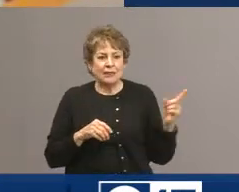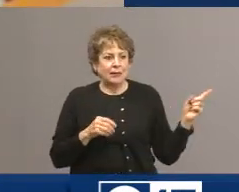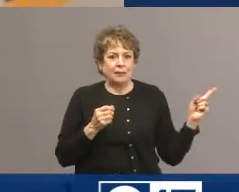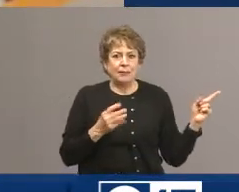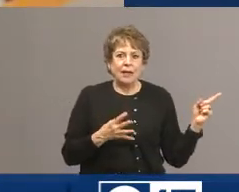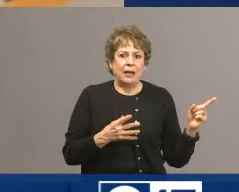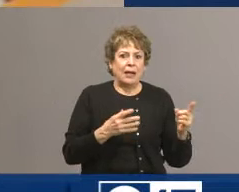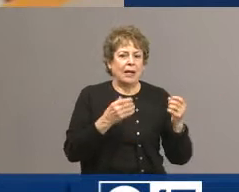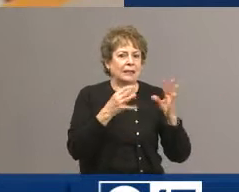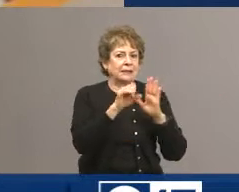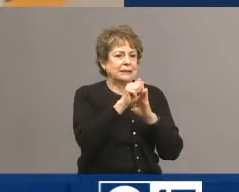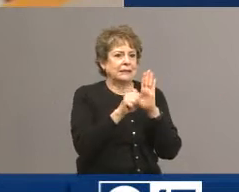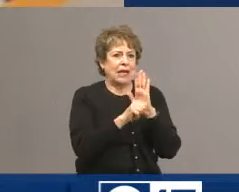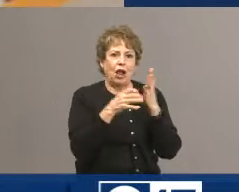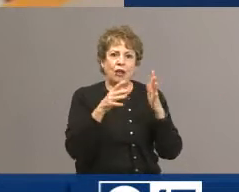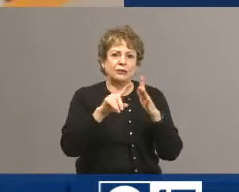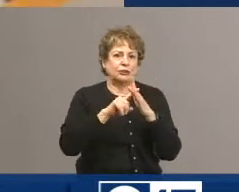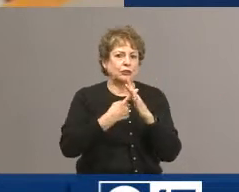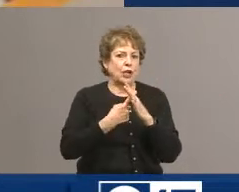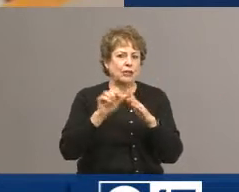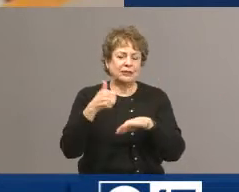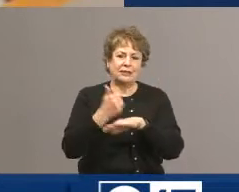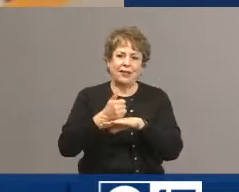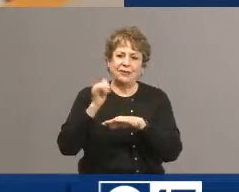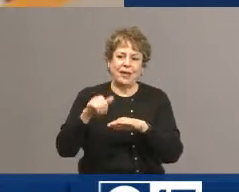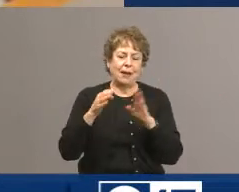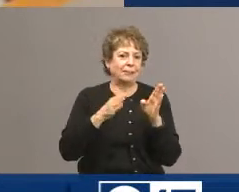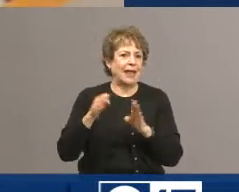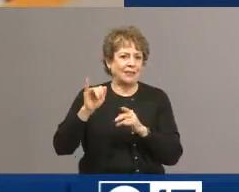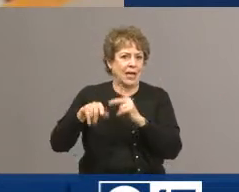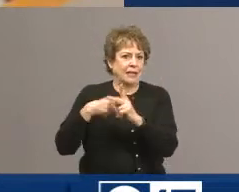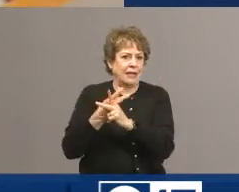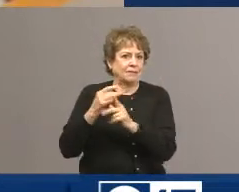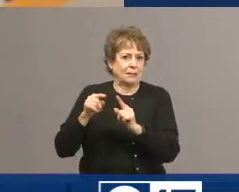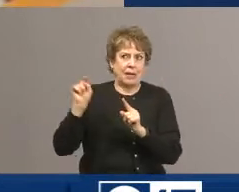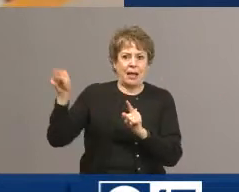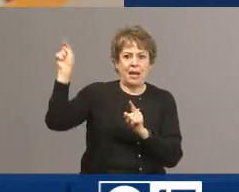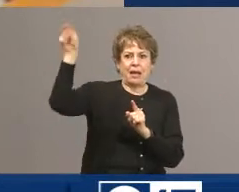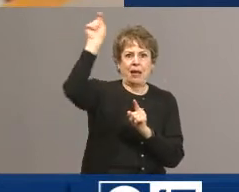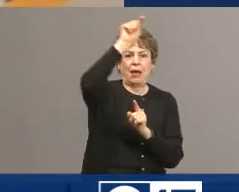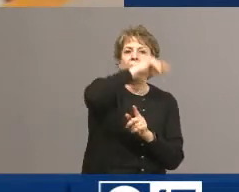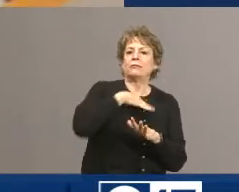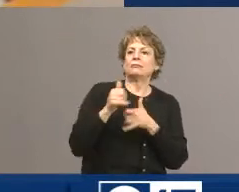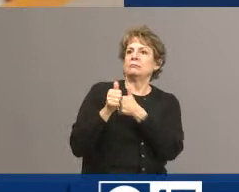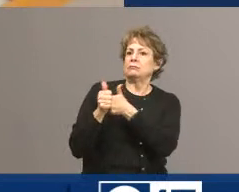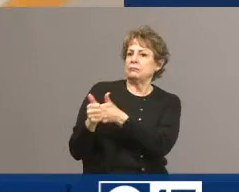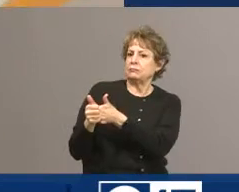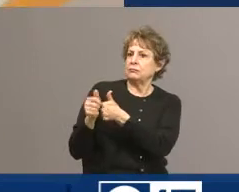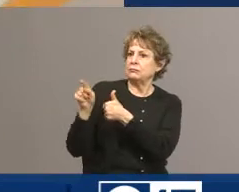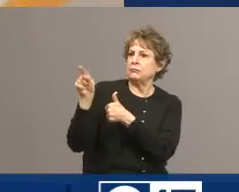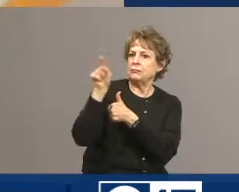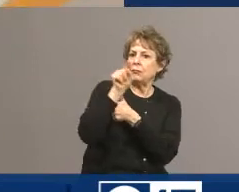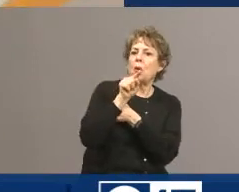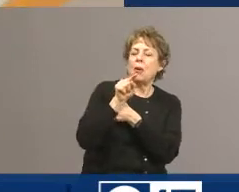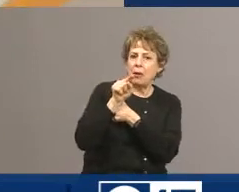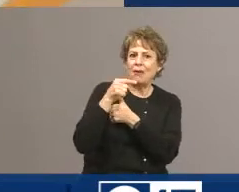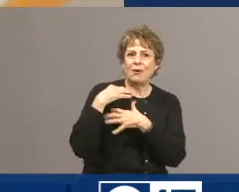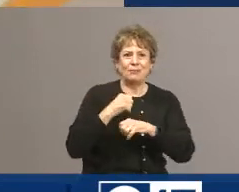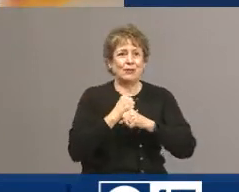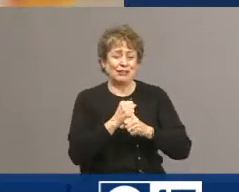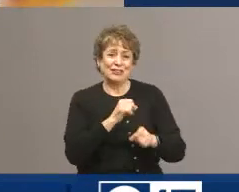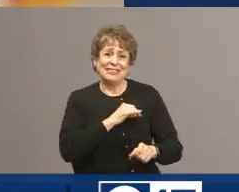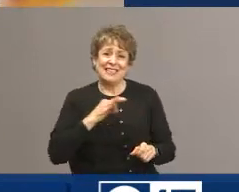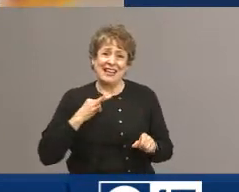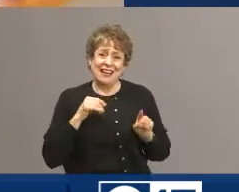as well. So not all of our hospitals actually meet crisis standards of care just yet. So it was a proactive step